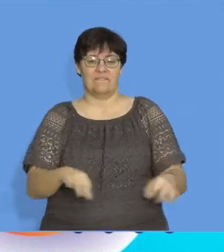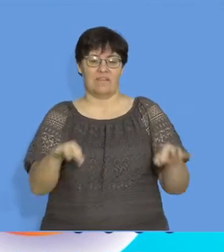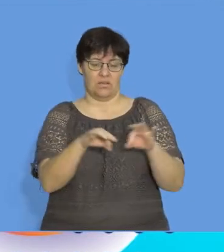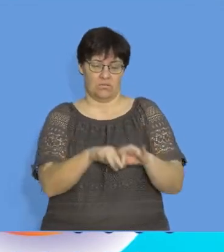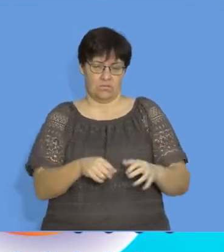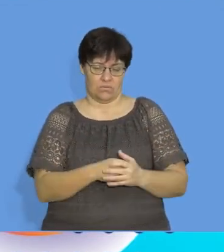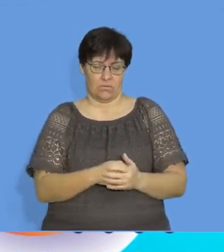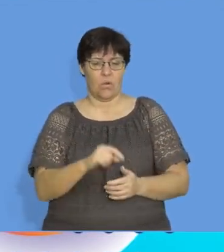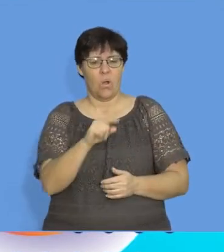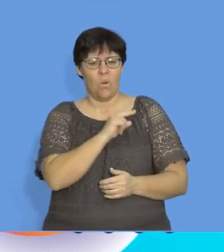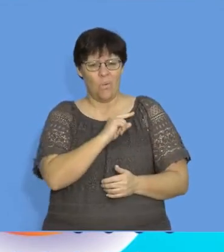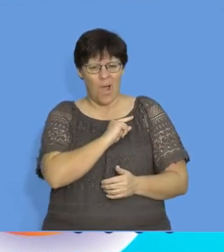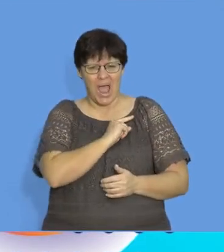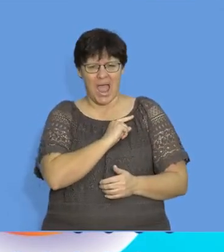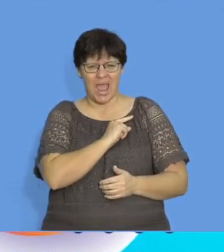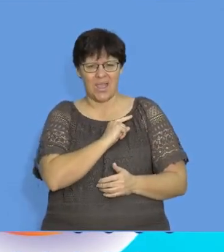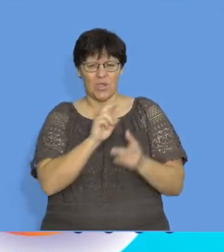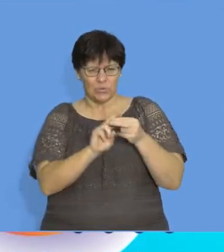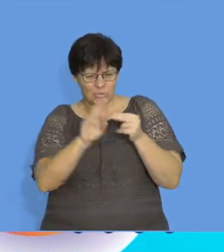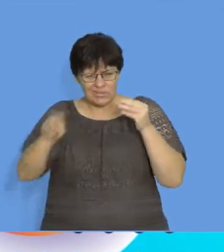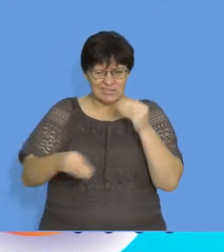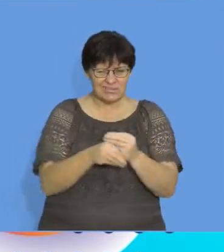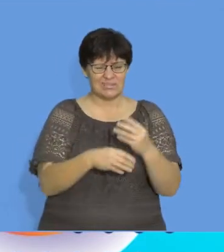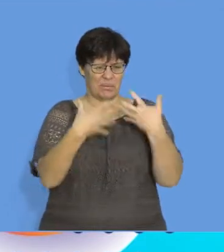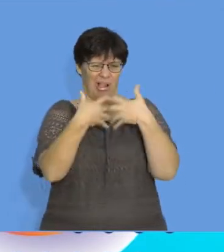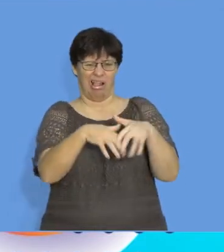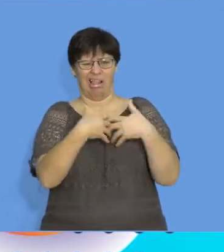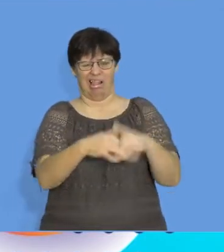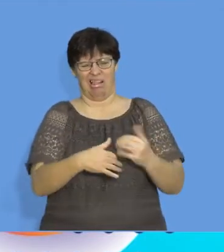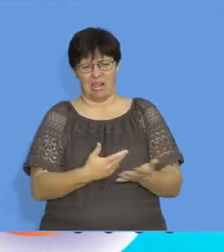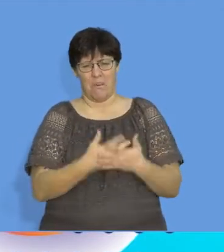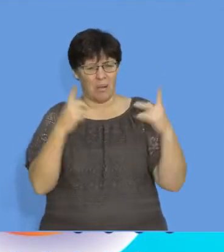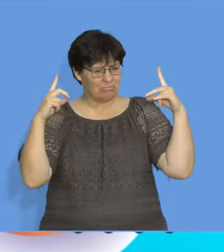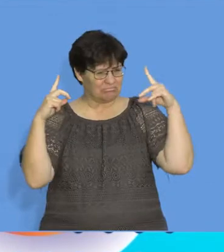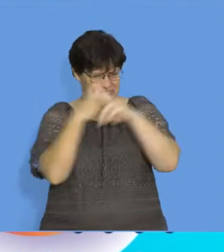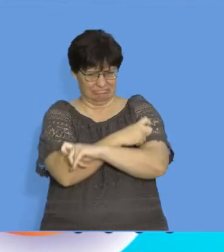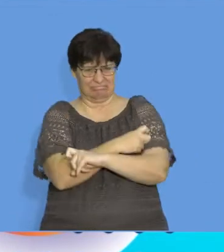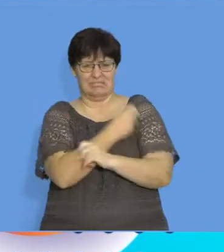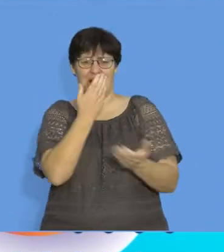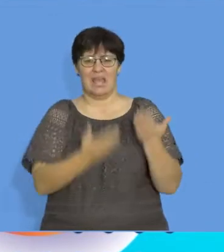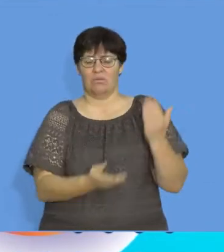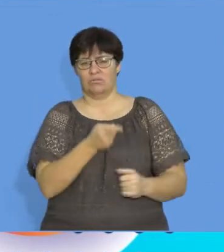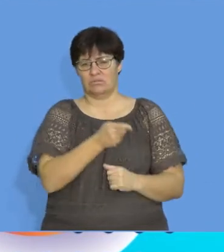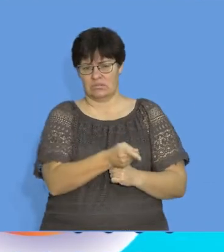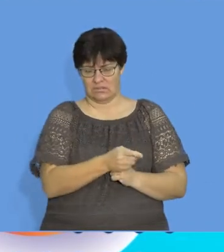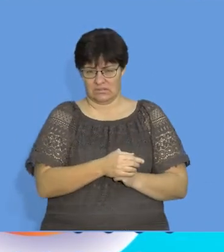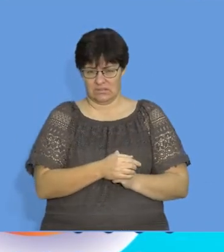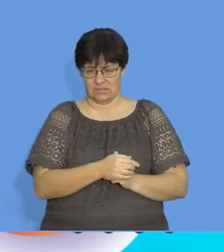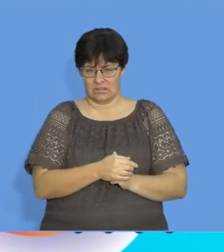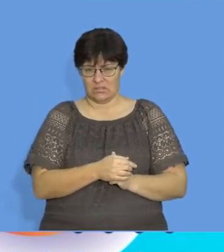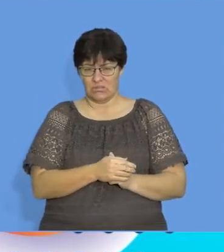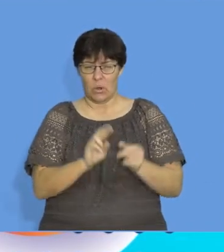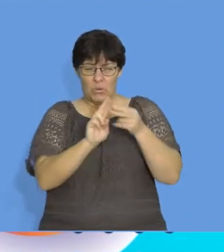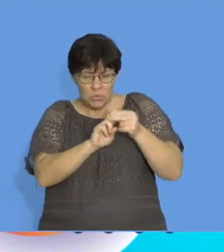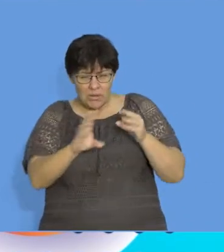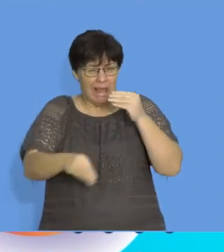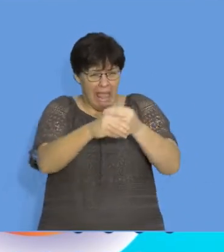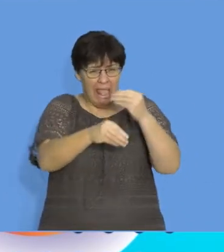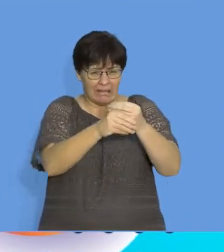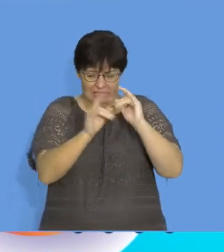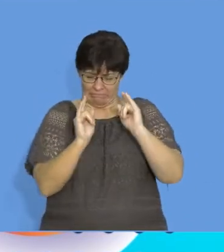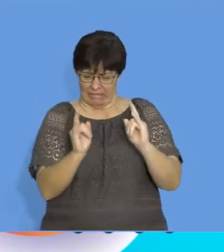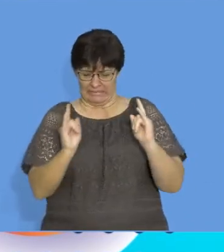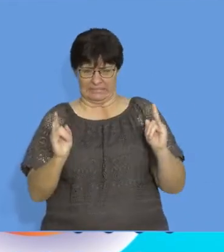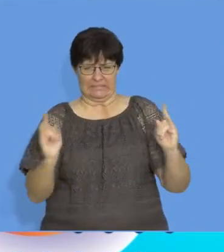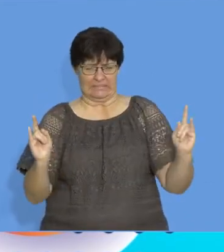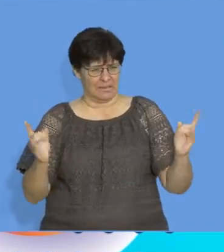just because it gets very messy. These are quite complicated equations, so if you've got all the units in it, it